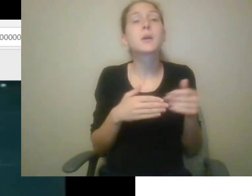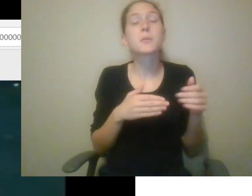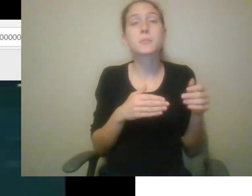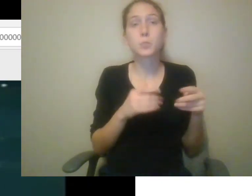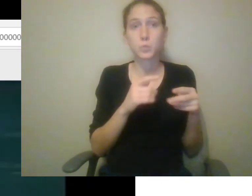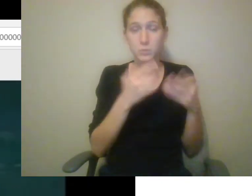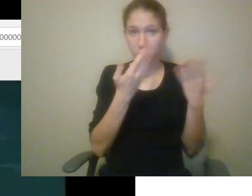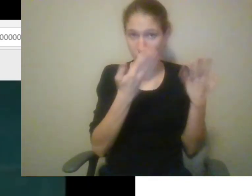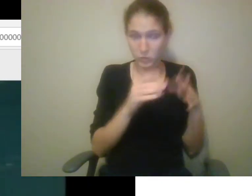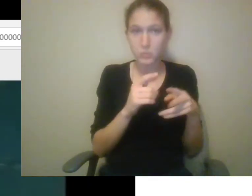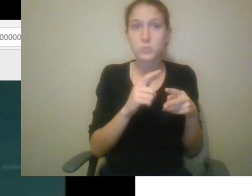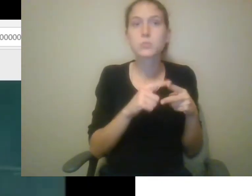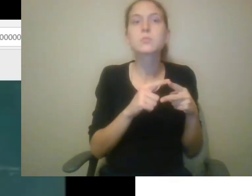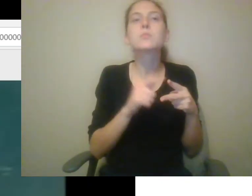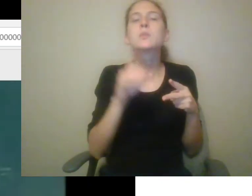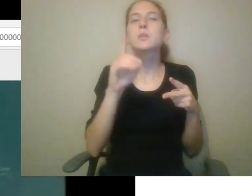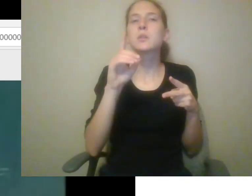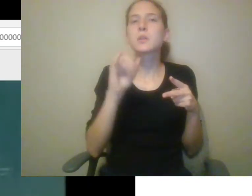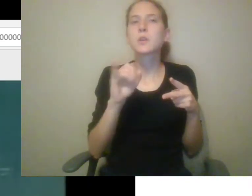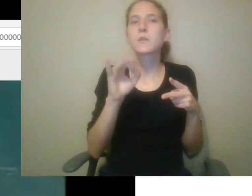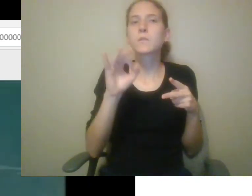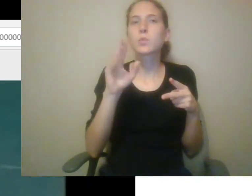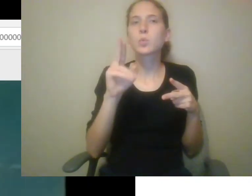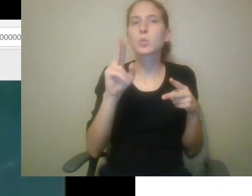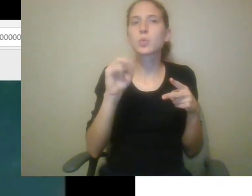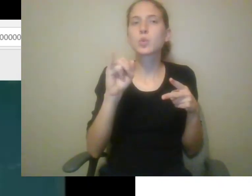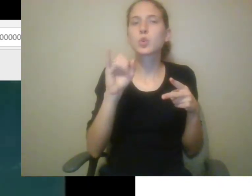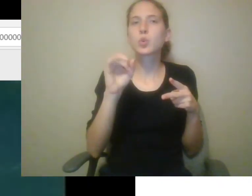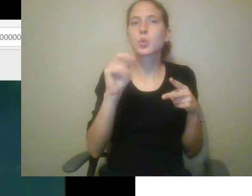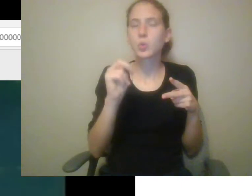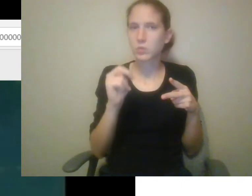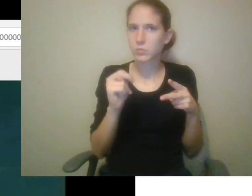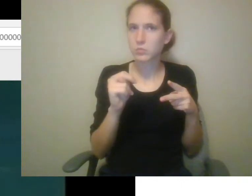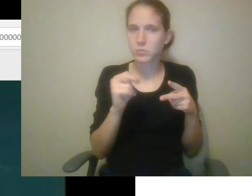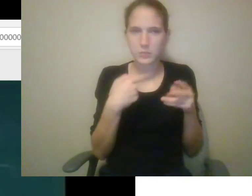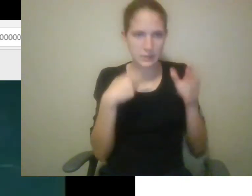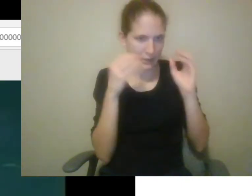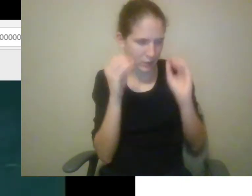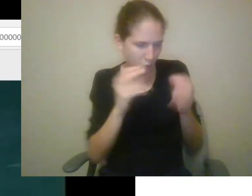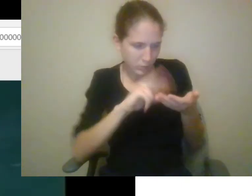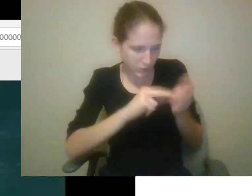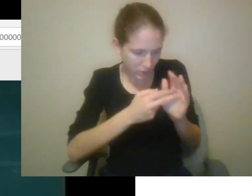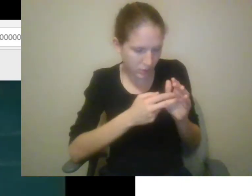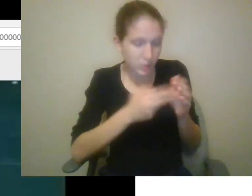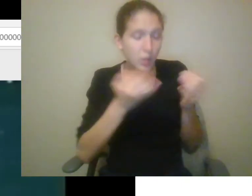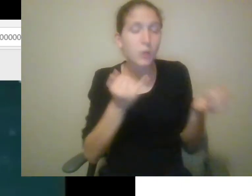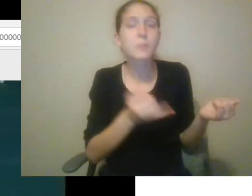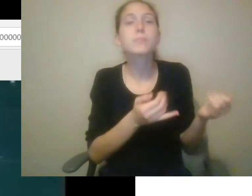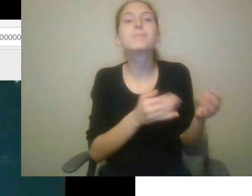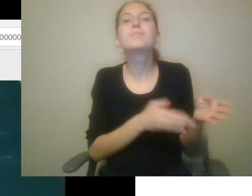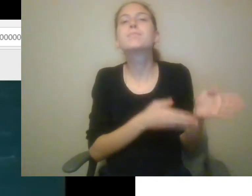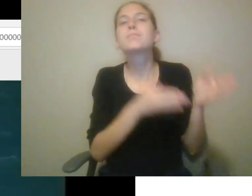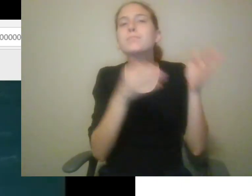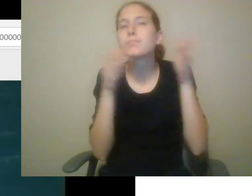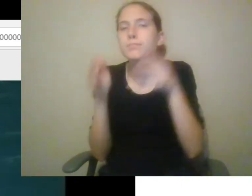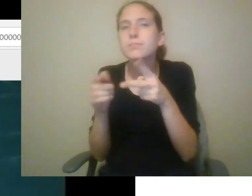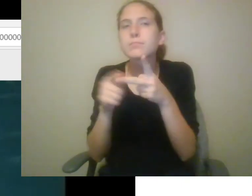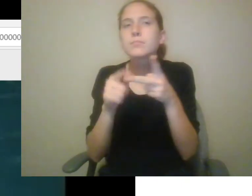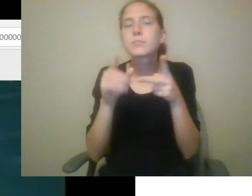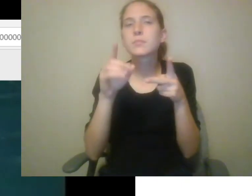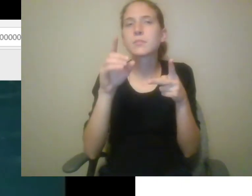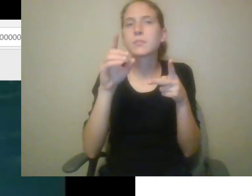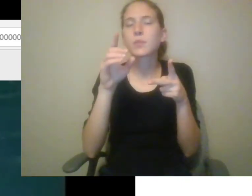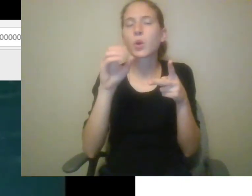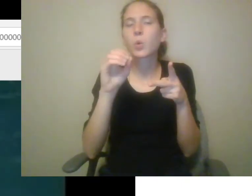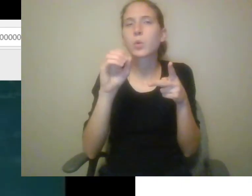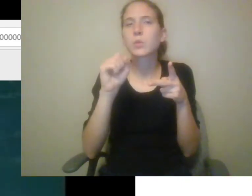other process is called osmosis. All right, osmosis is the same thing as diffusion.